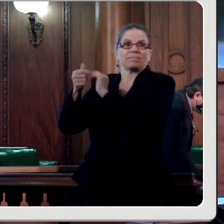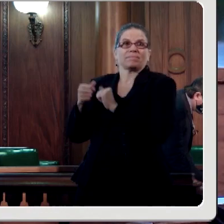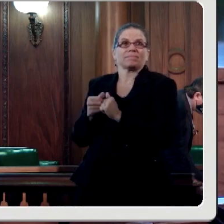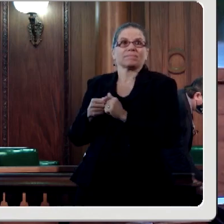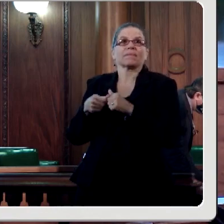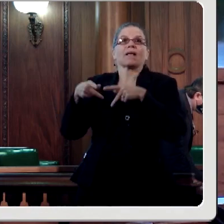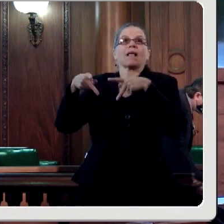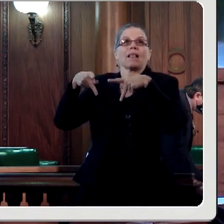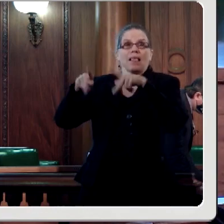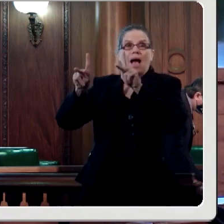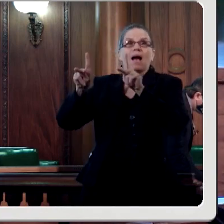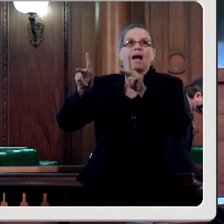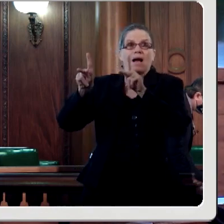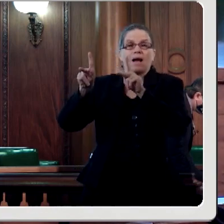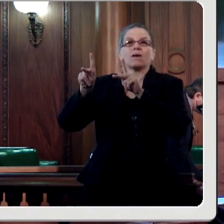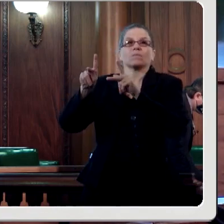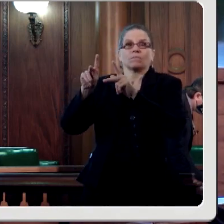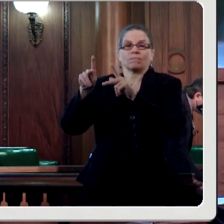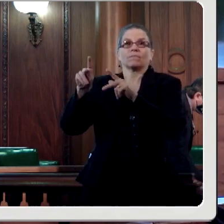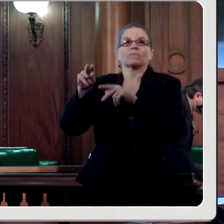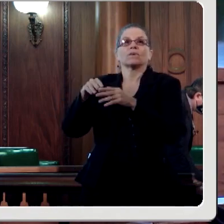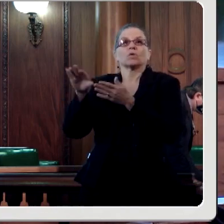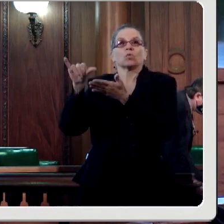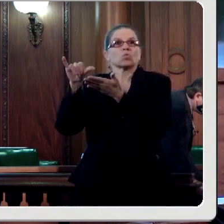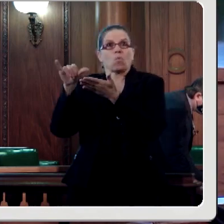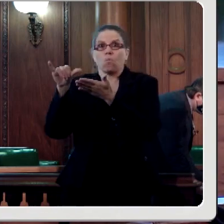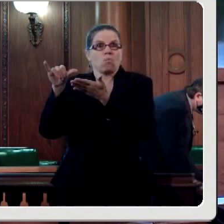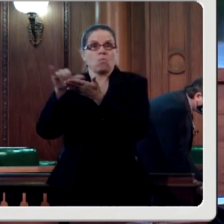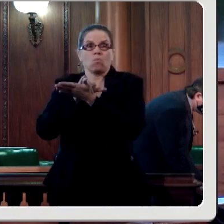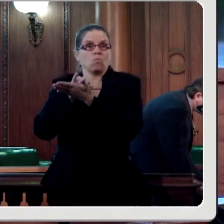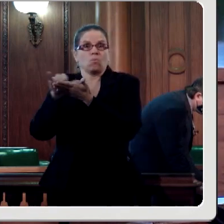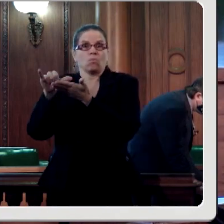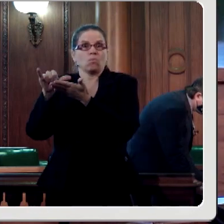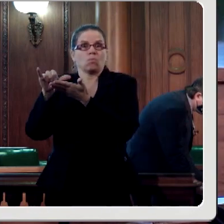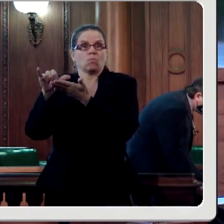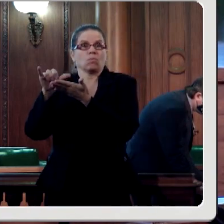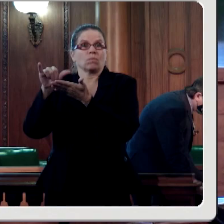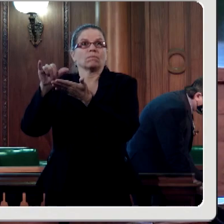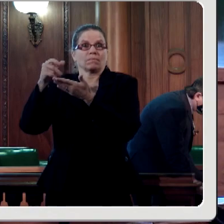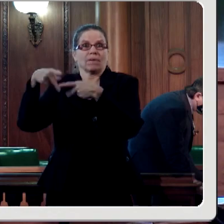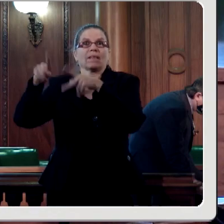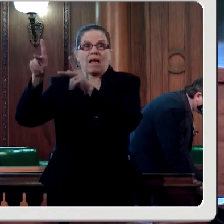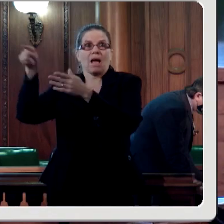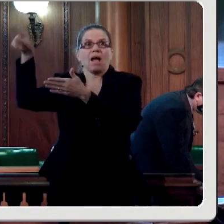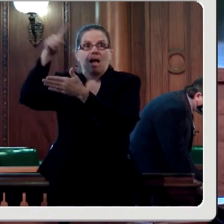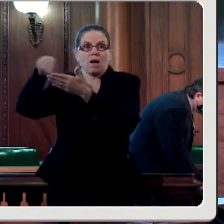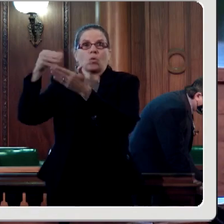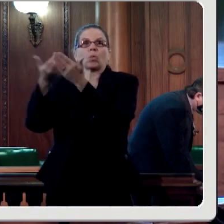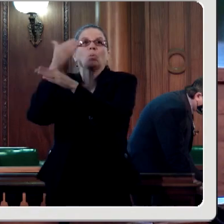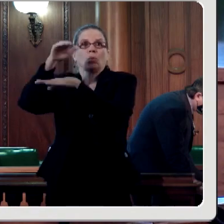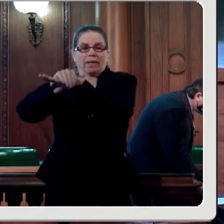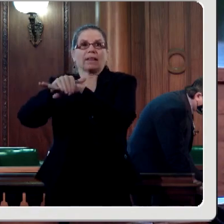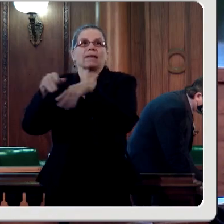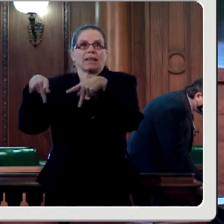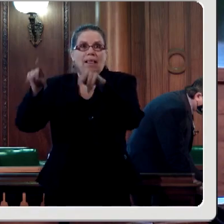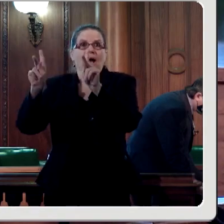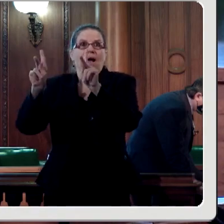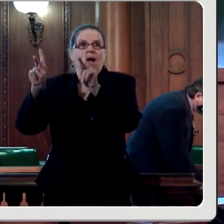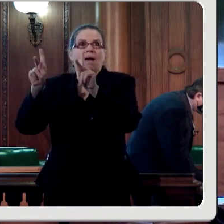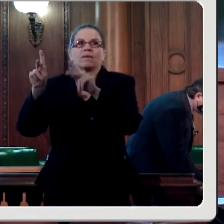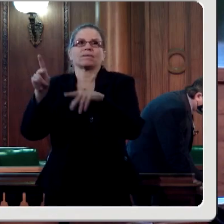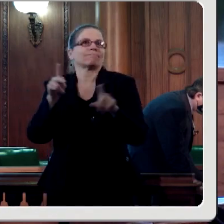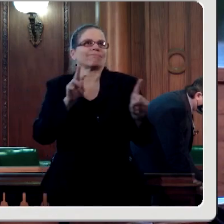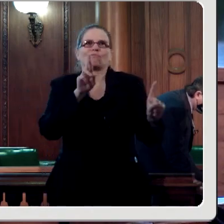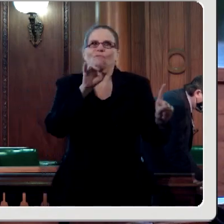is New York, DC, Connecticut, Maine, Vermont, and New Hampshire. Thank you,